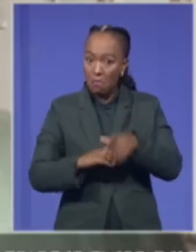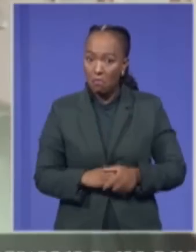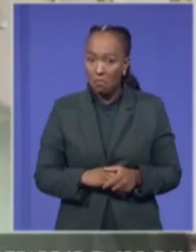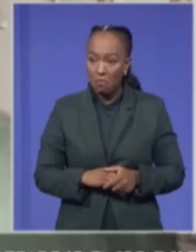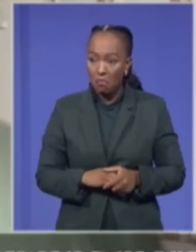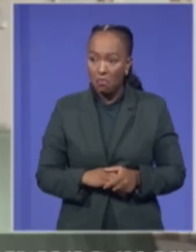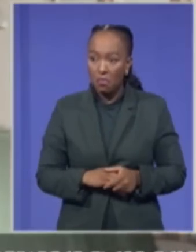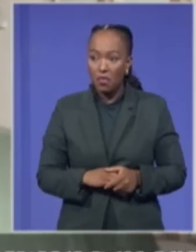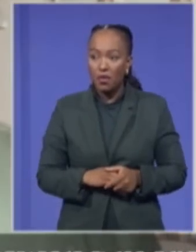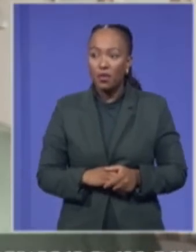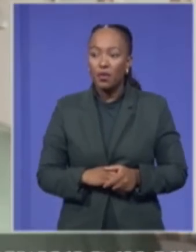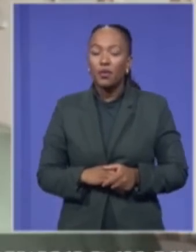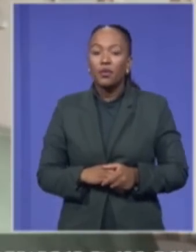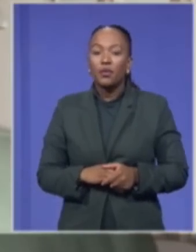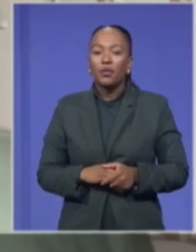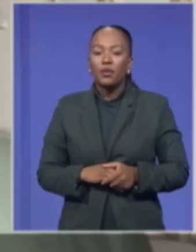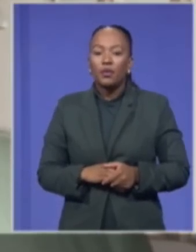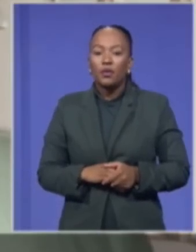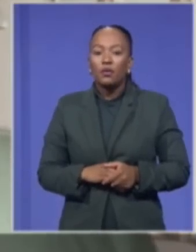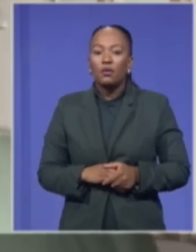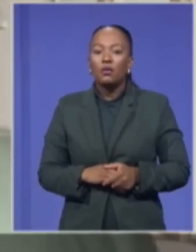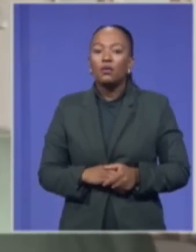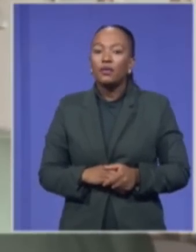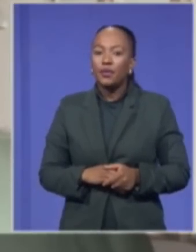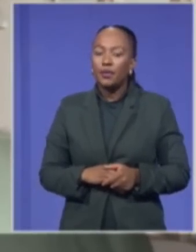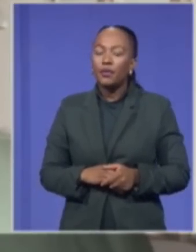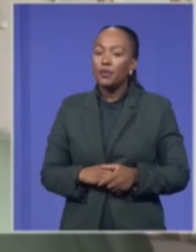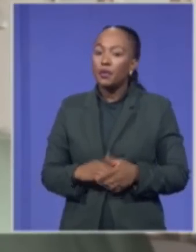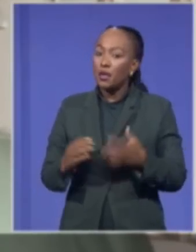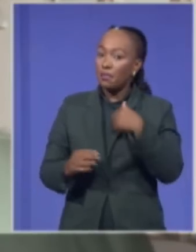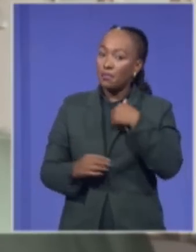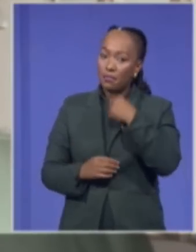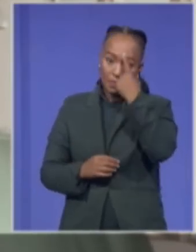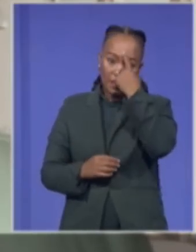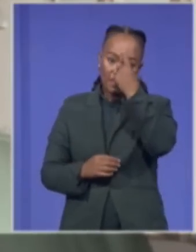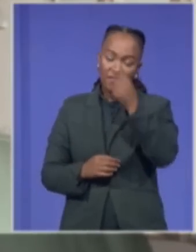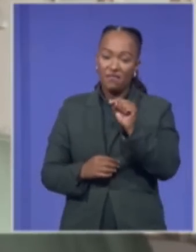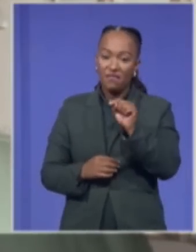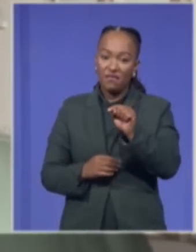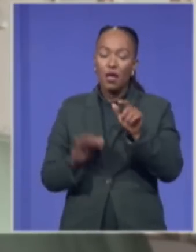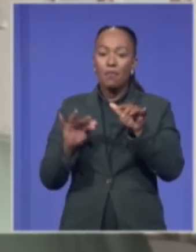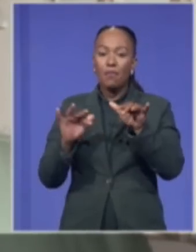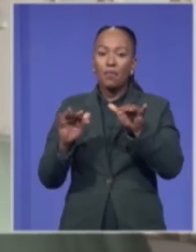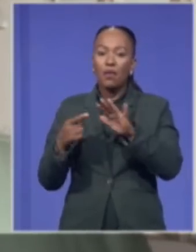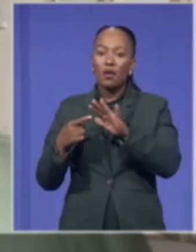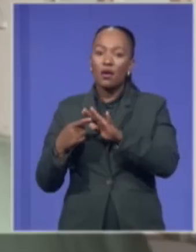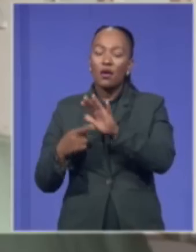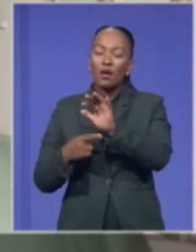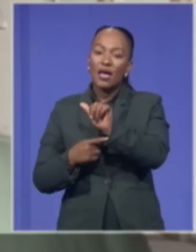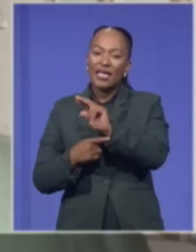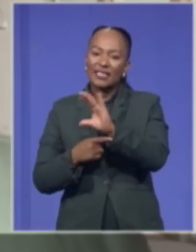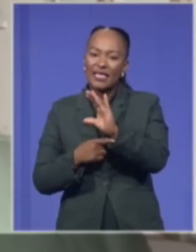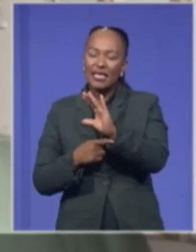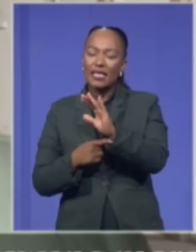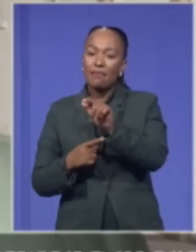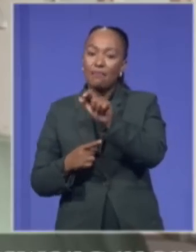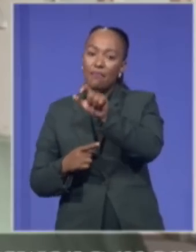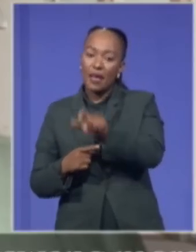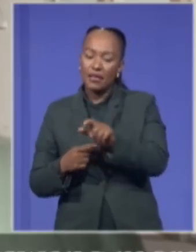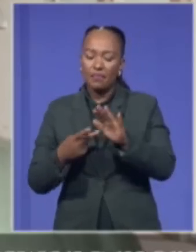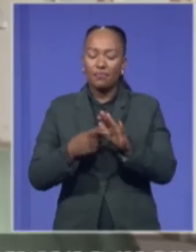ke na le botshepi ba gore o kwele le dibui tseo di be di bua sa ANC seboledi sa ANC le